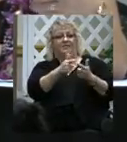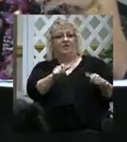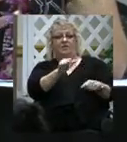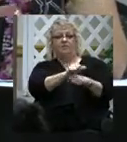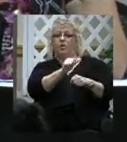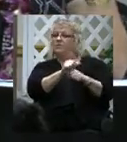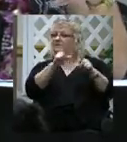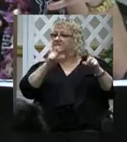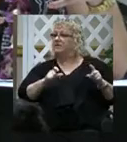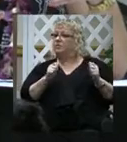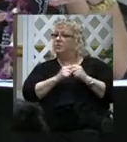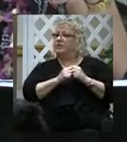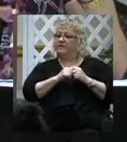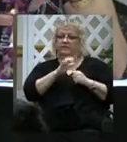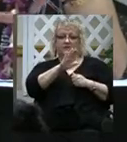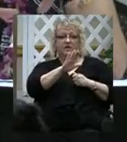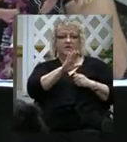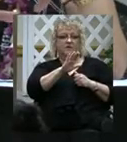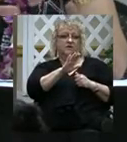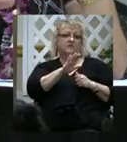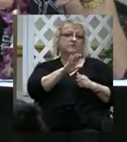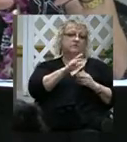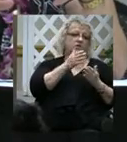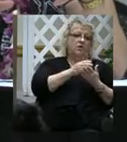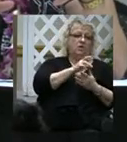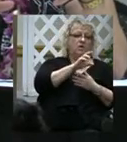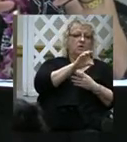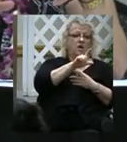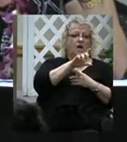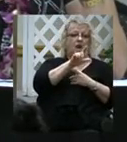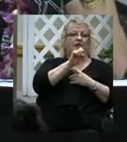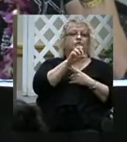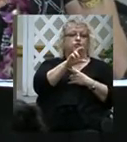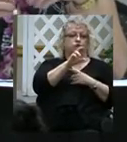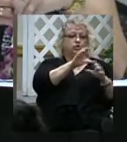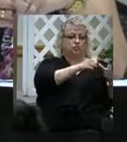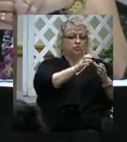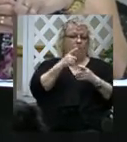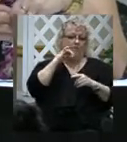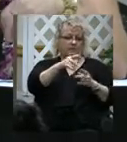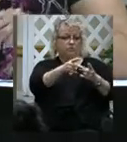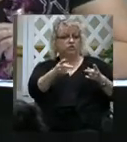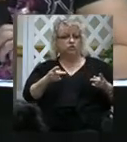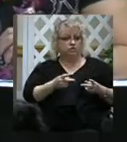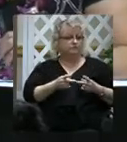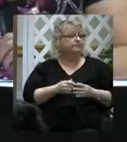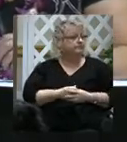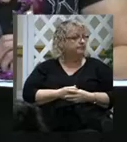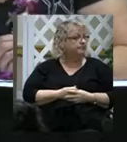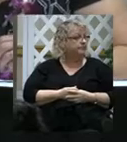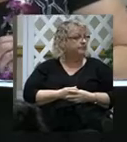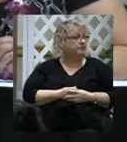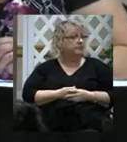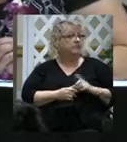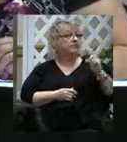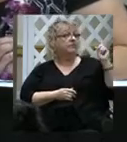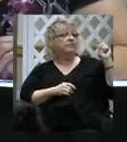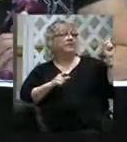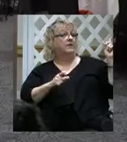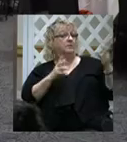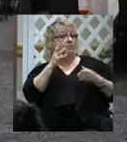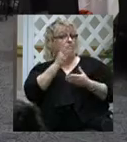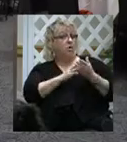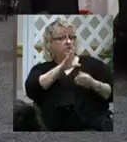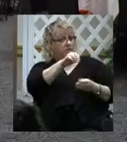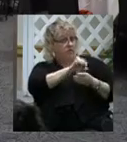employee test within the group, or as we call it, cluster, for that position. And that, because it's part of